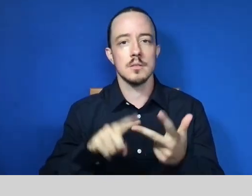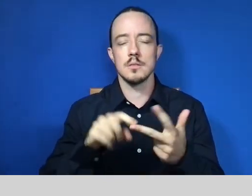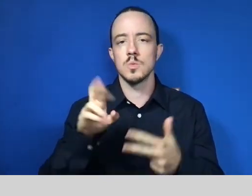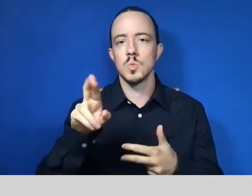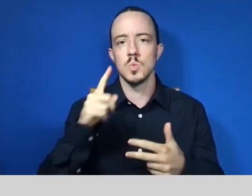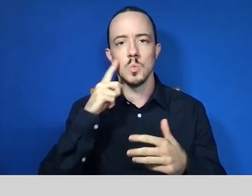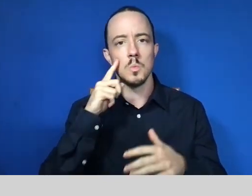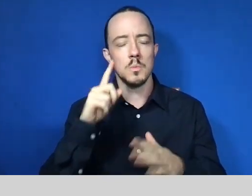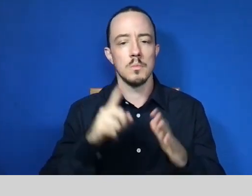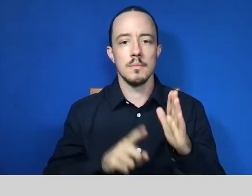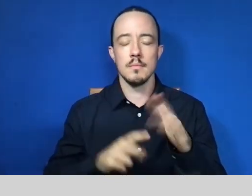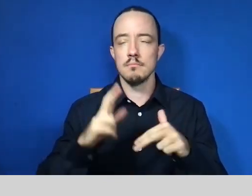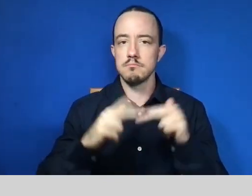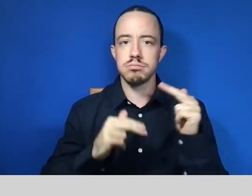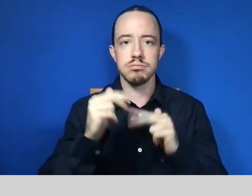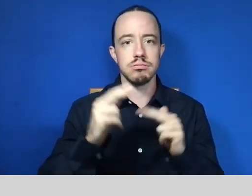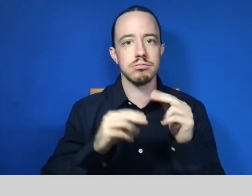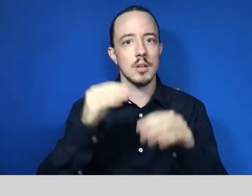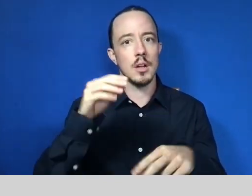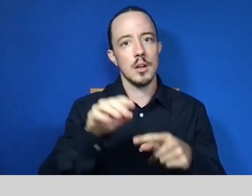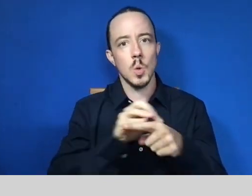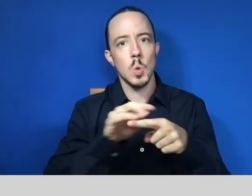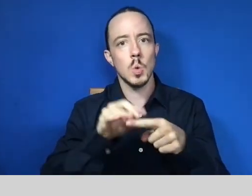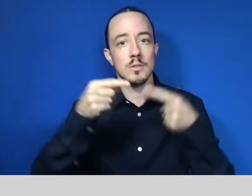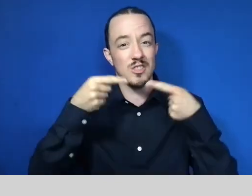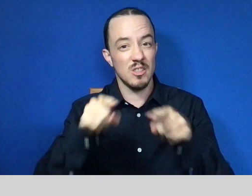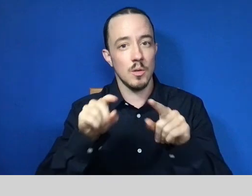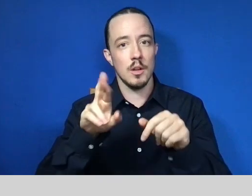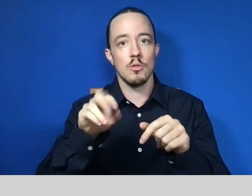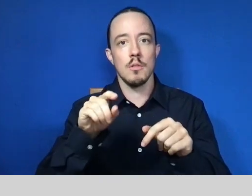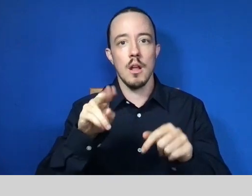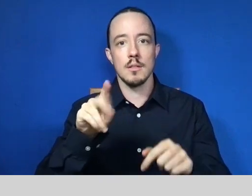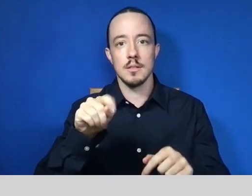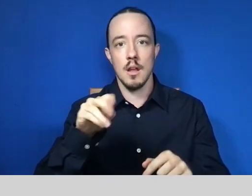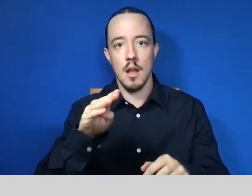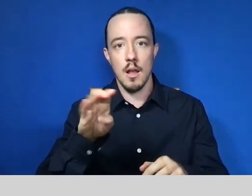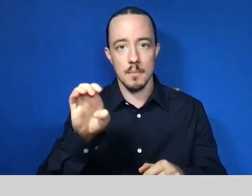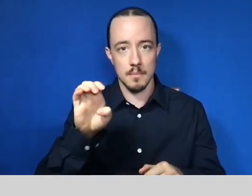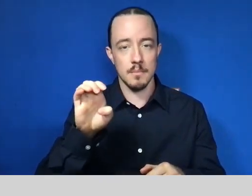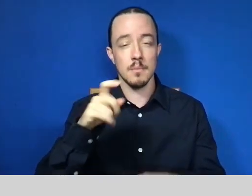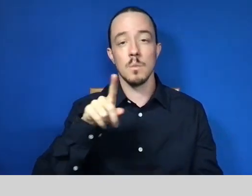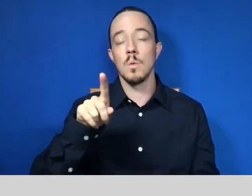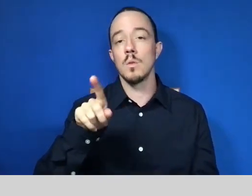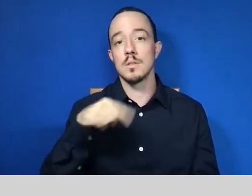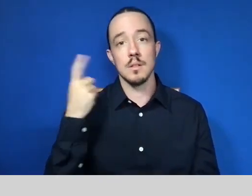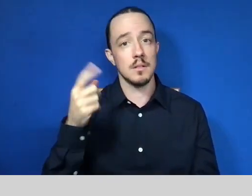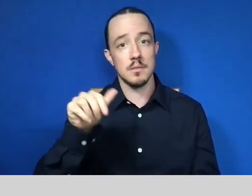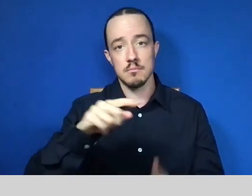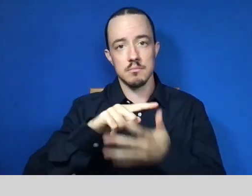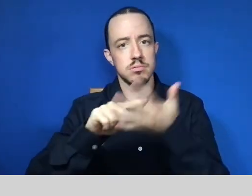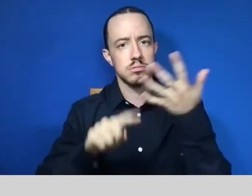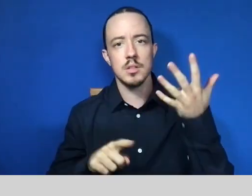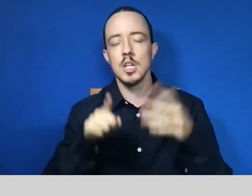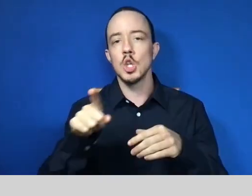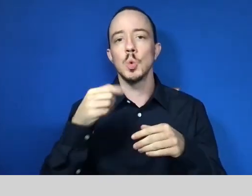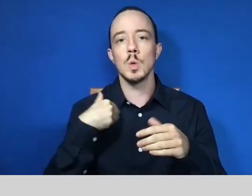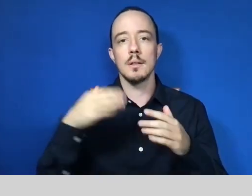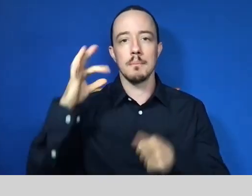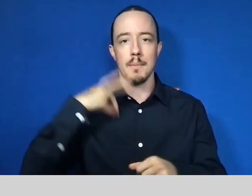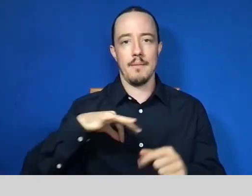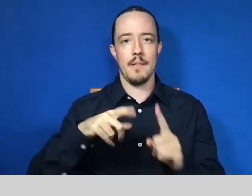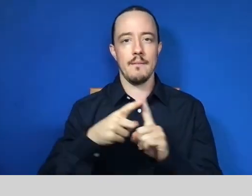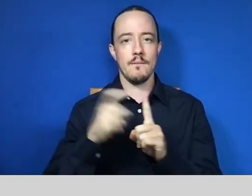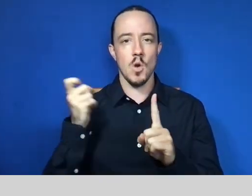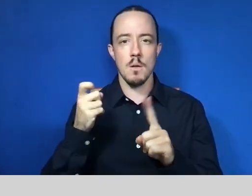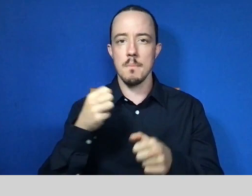you compile code at runtime, or use something like nametuple but implement it yourself, you can